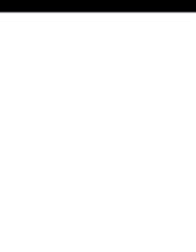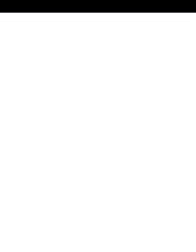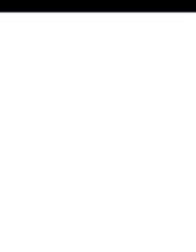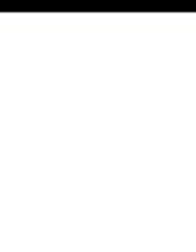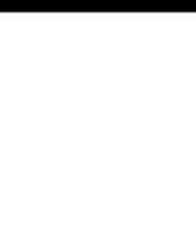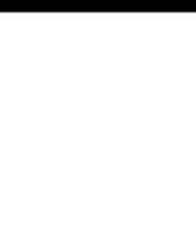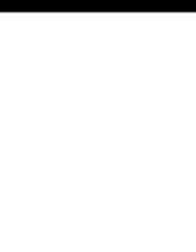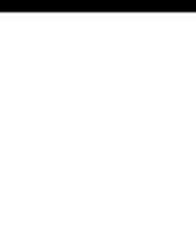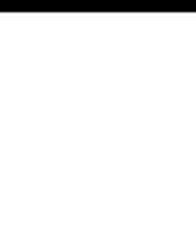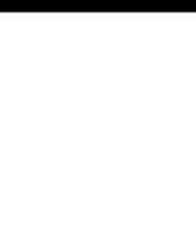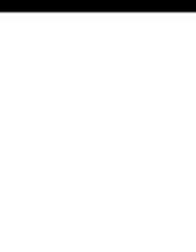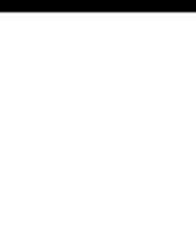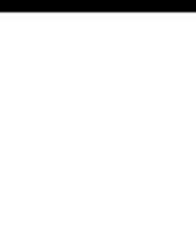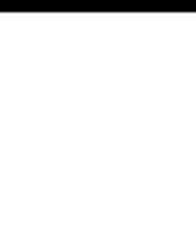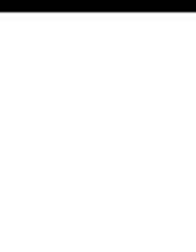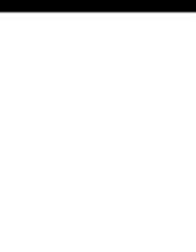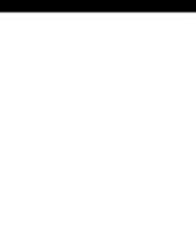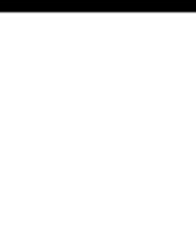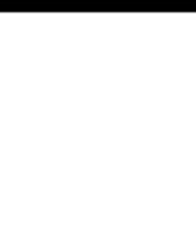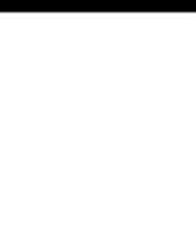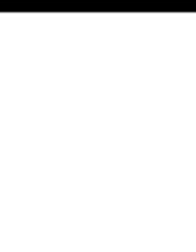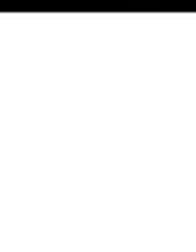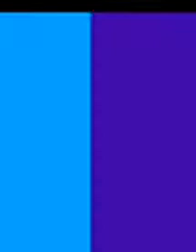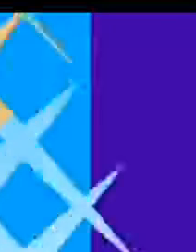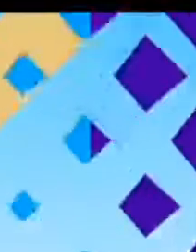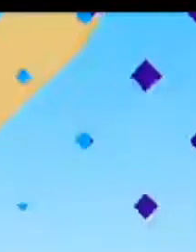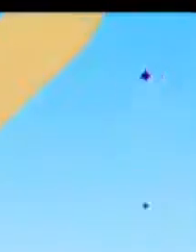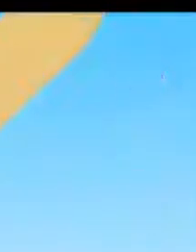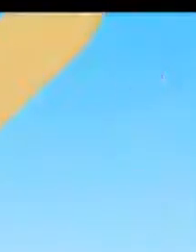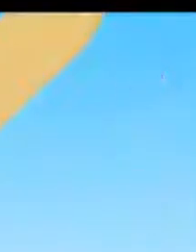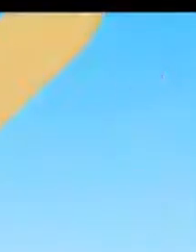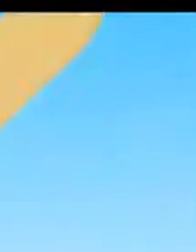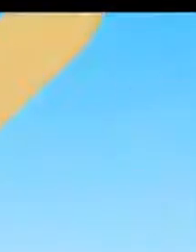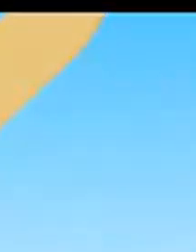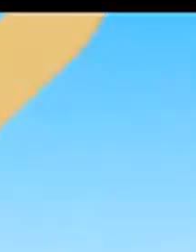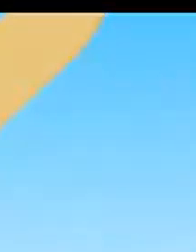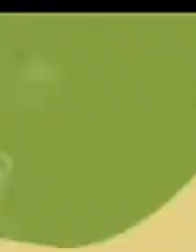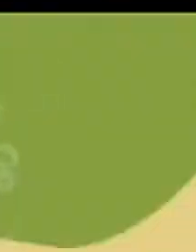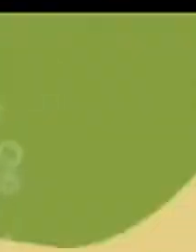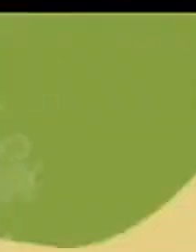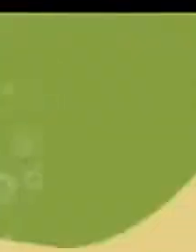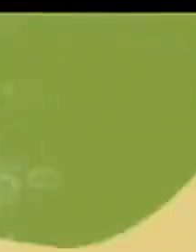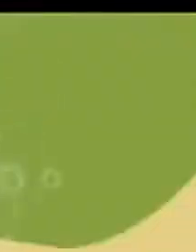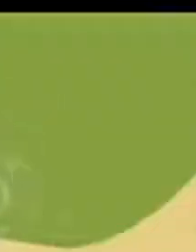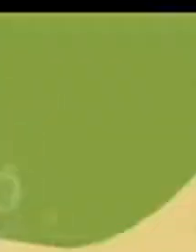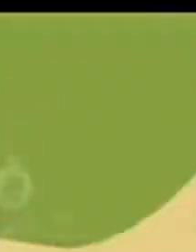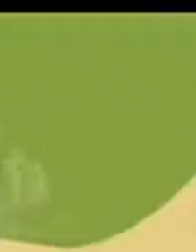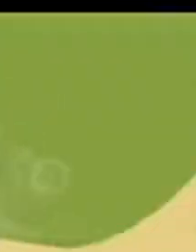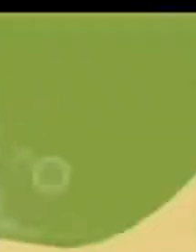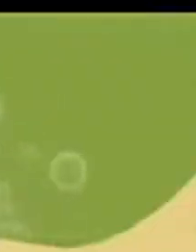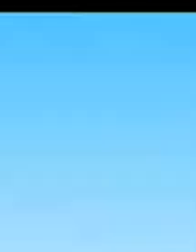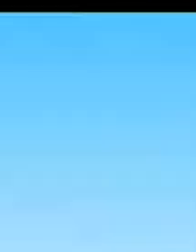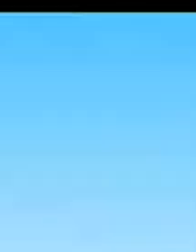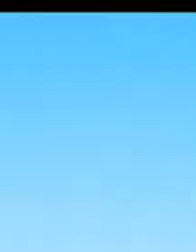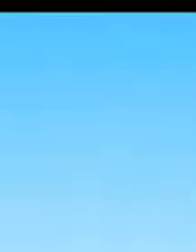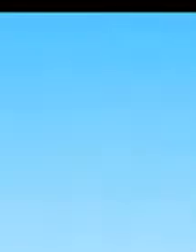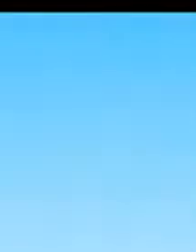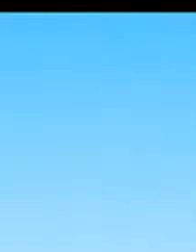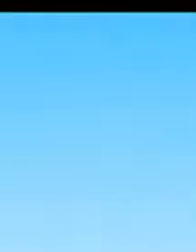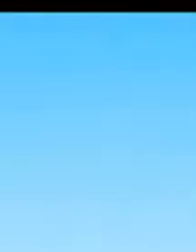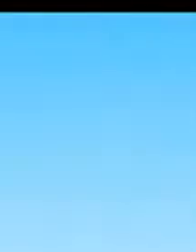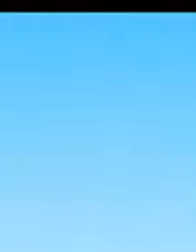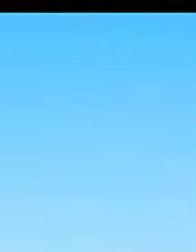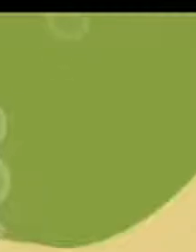Akiri, akiri, akiri, akiri. We love to wash our hands, and this is how we do it. Wash,